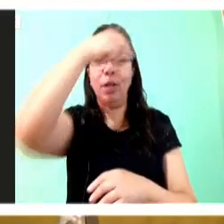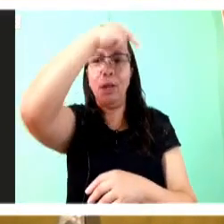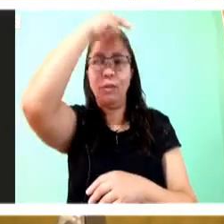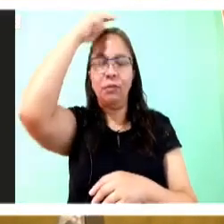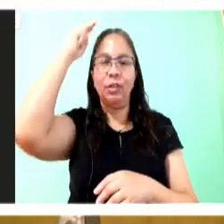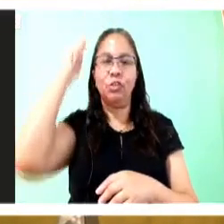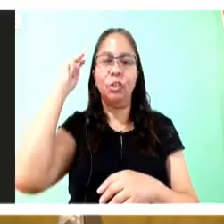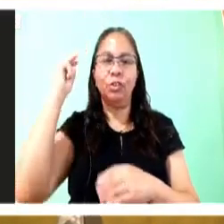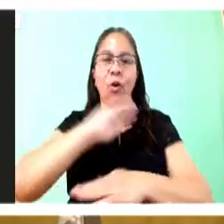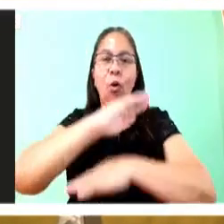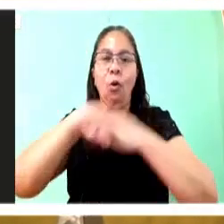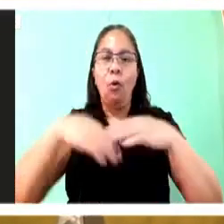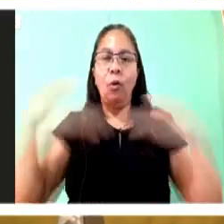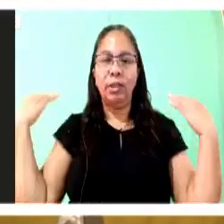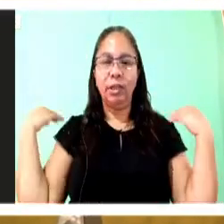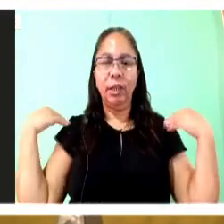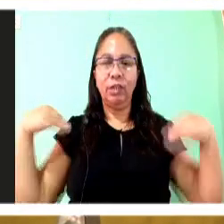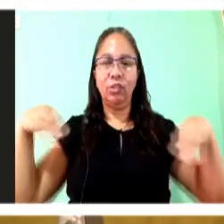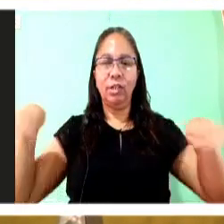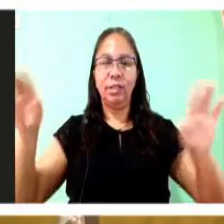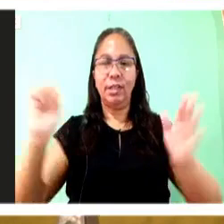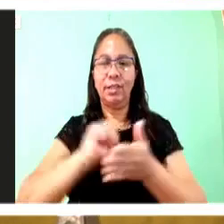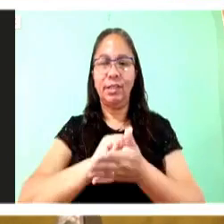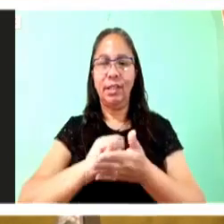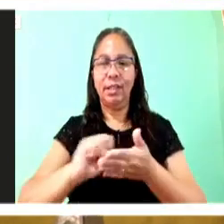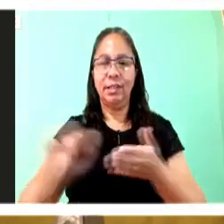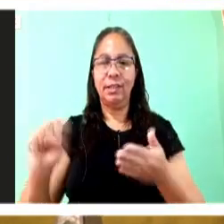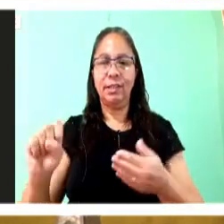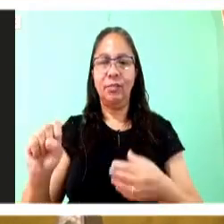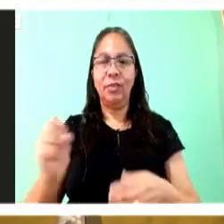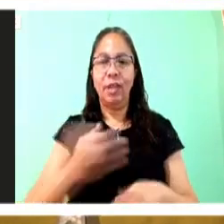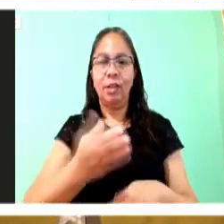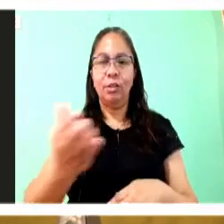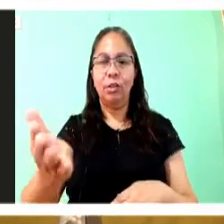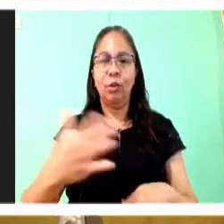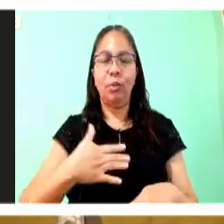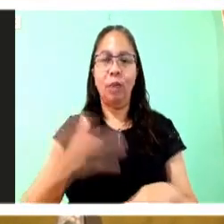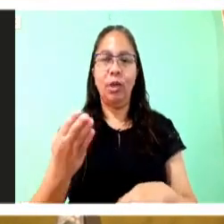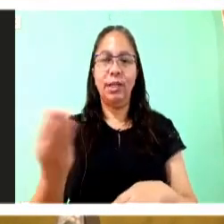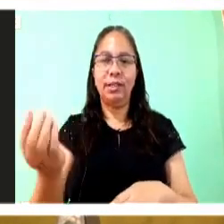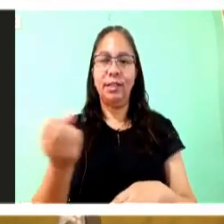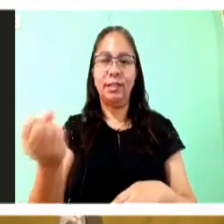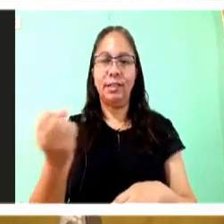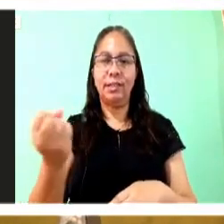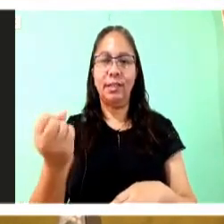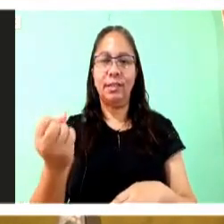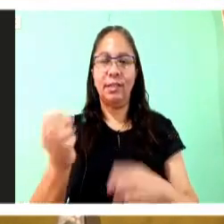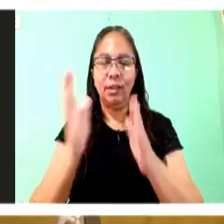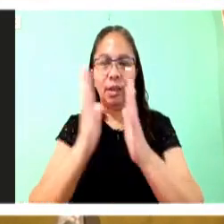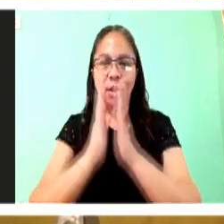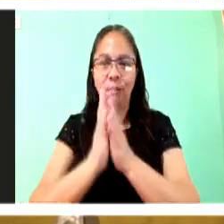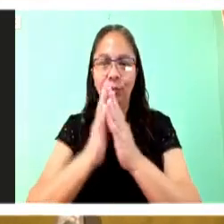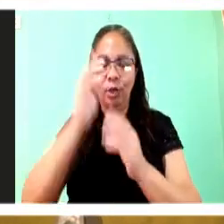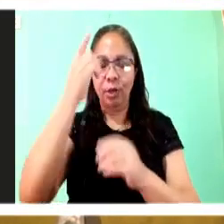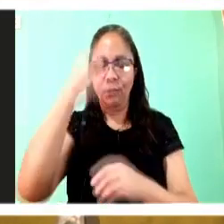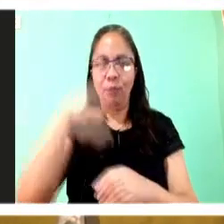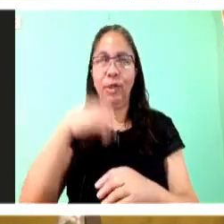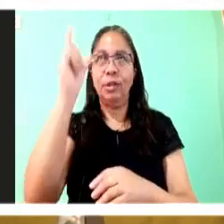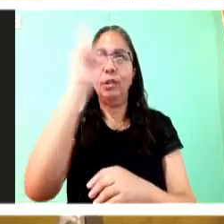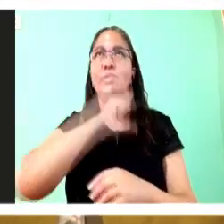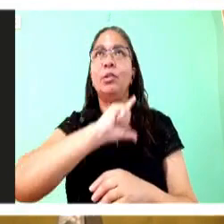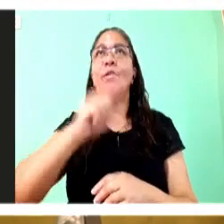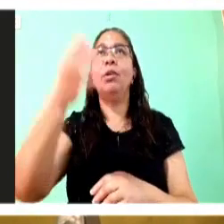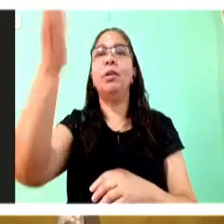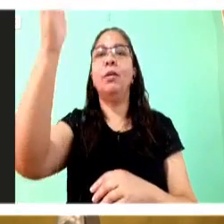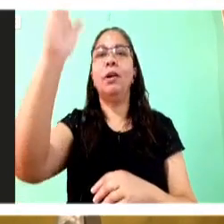Virgin, all the angels and saints, and you, my brothers and sisters, to pray for me to the Lord